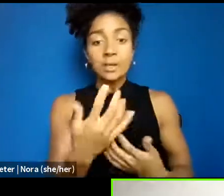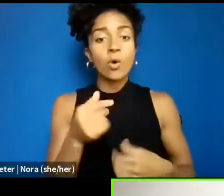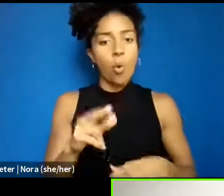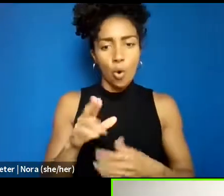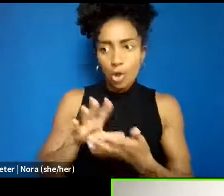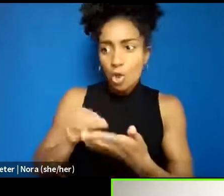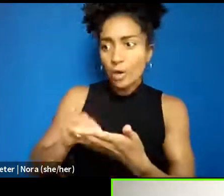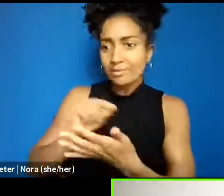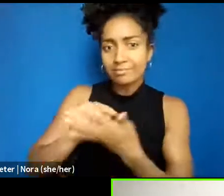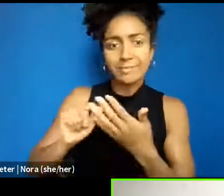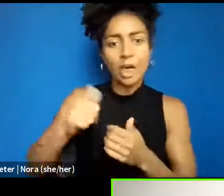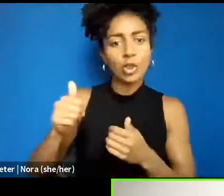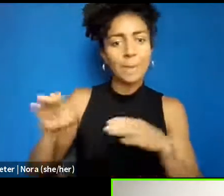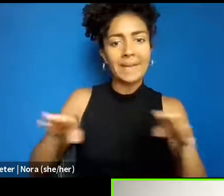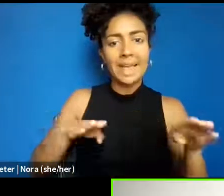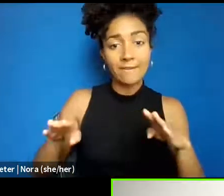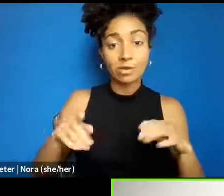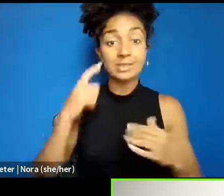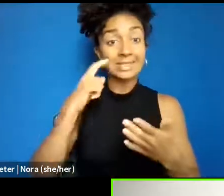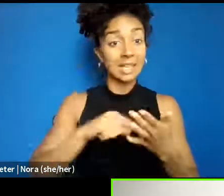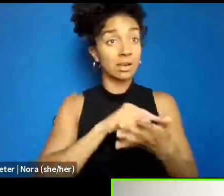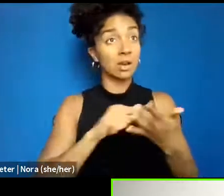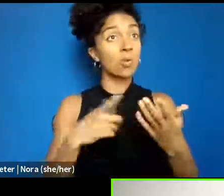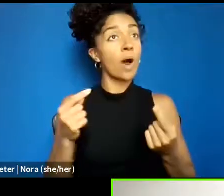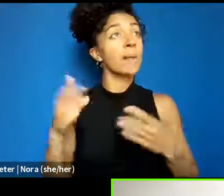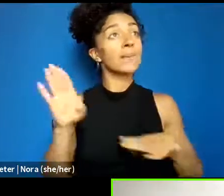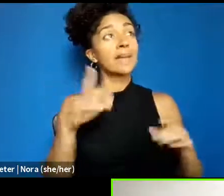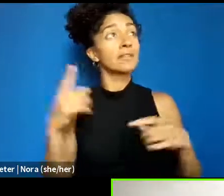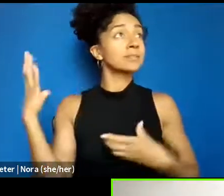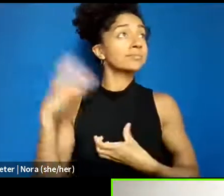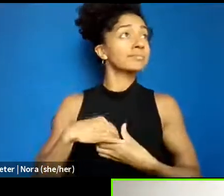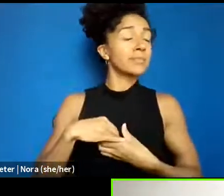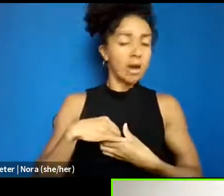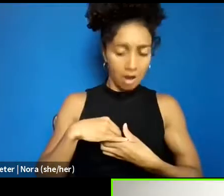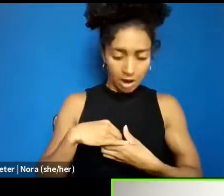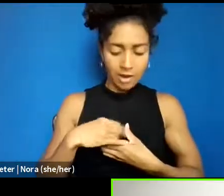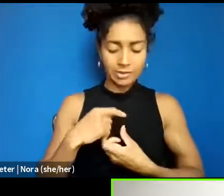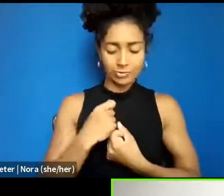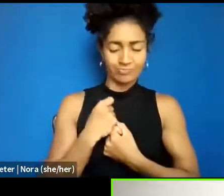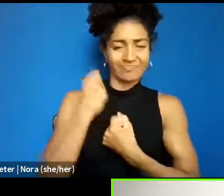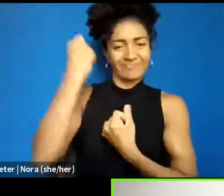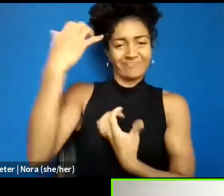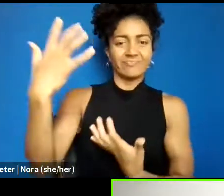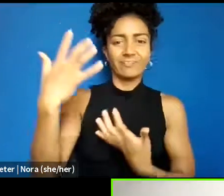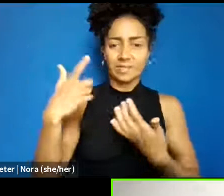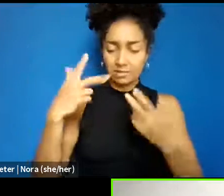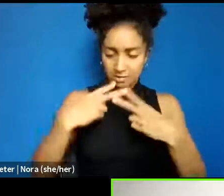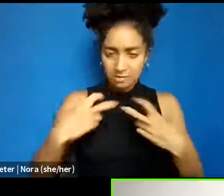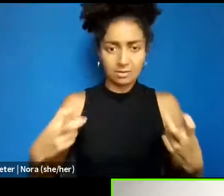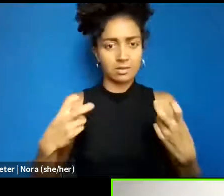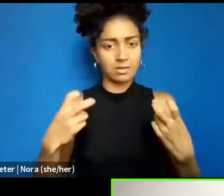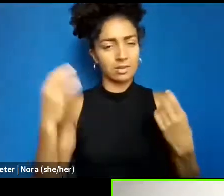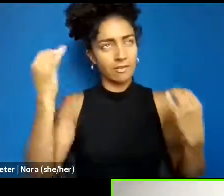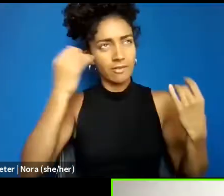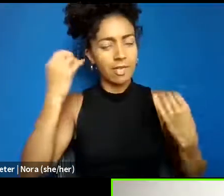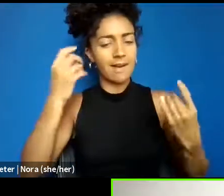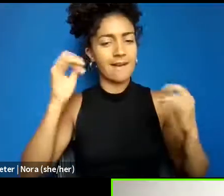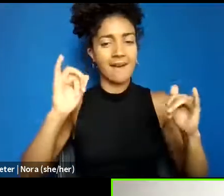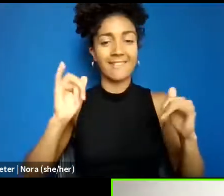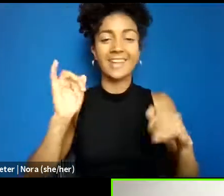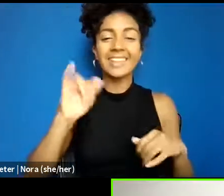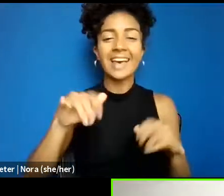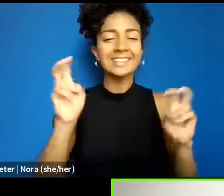behaviors that you've had, and doing that introspection and reflection. So that's why I say it's the easiest, hardest